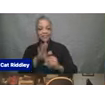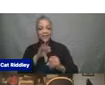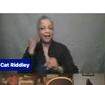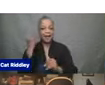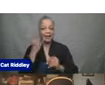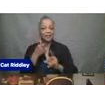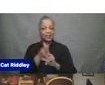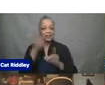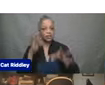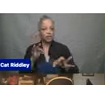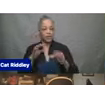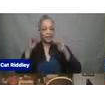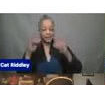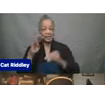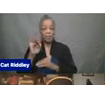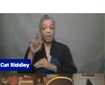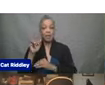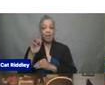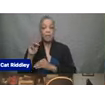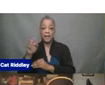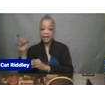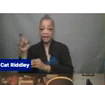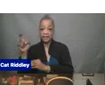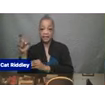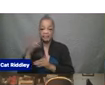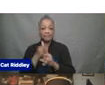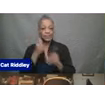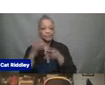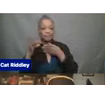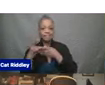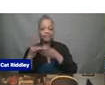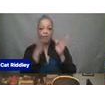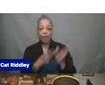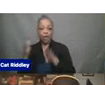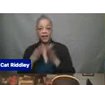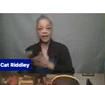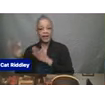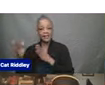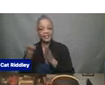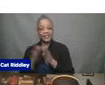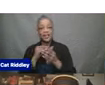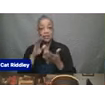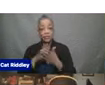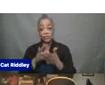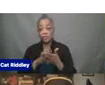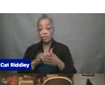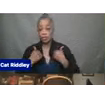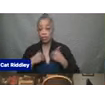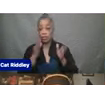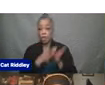the teachings of Malcolm X. He has spearheaded organizing work in the various areas, including youth organizing,